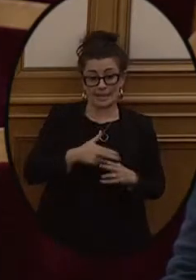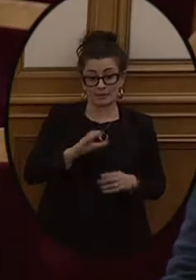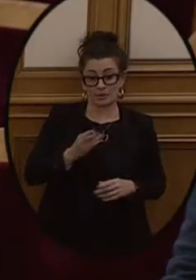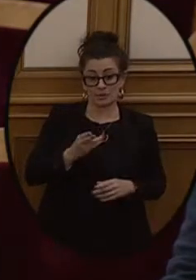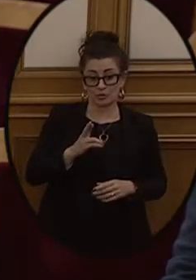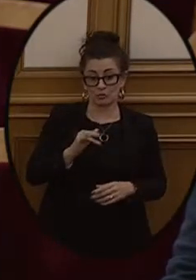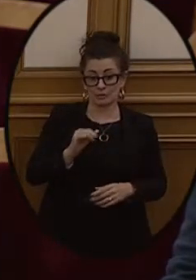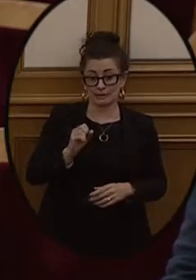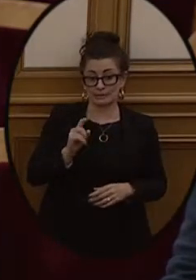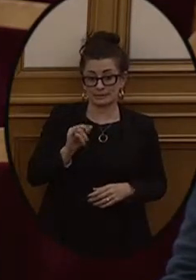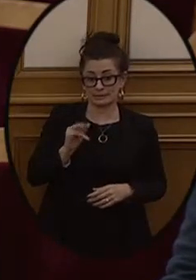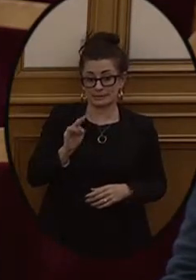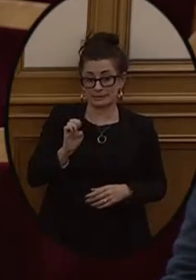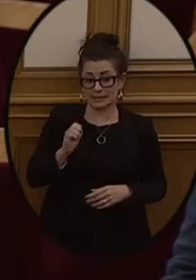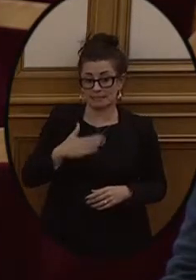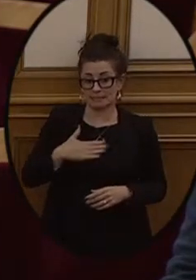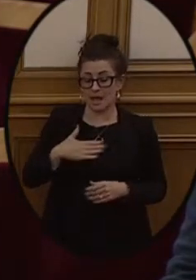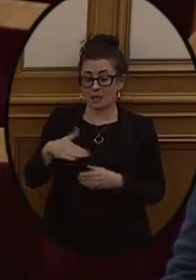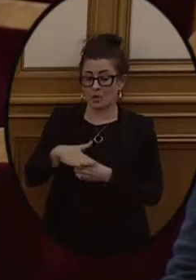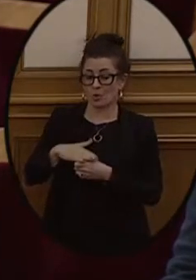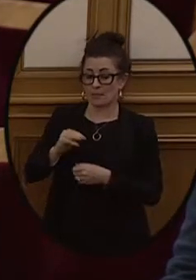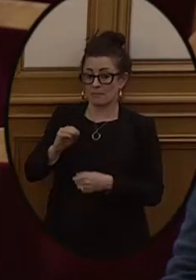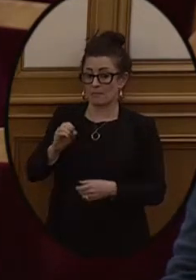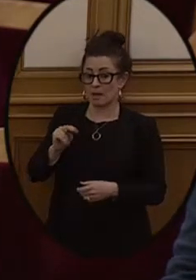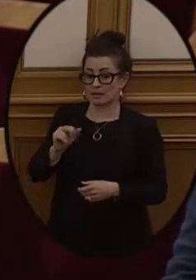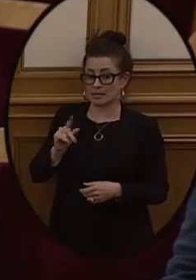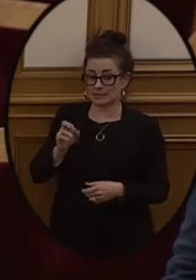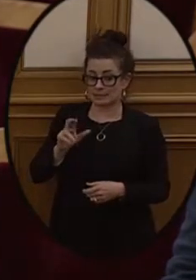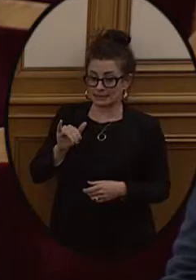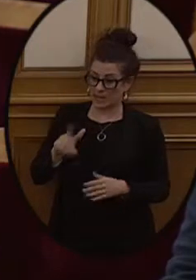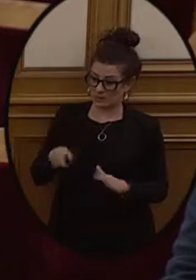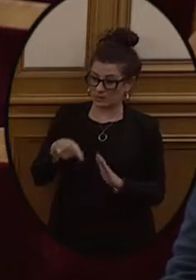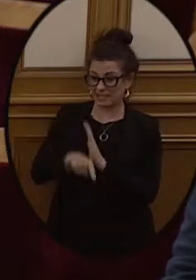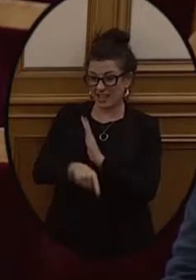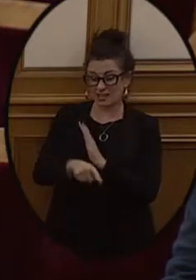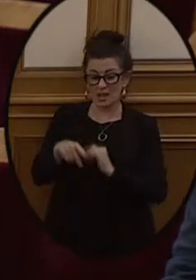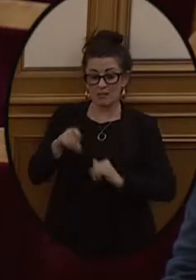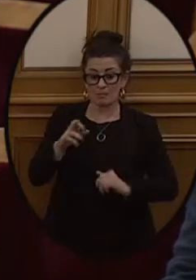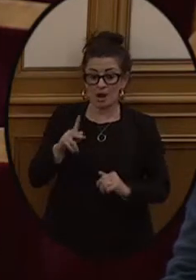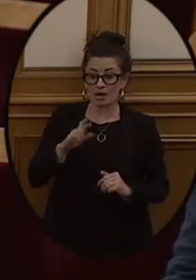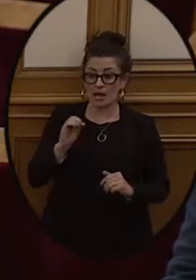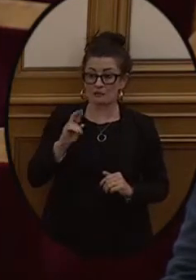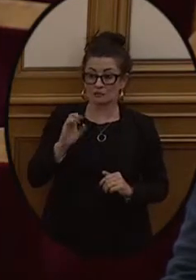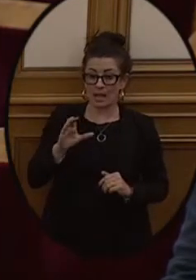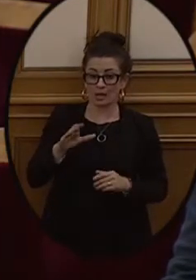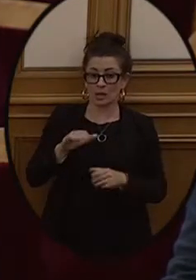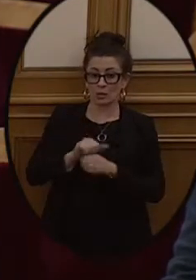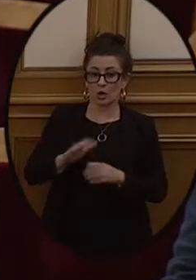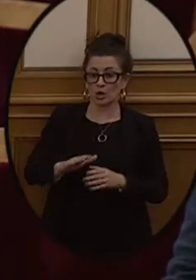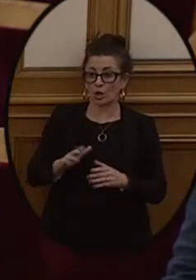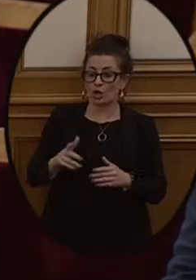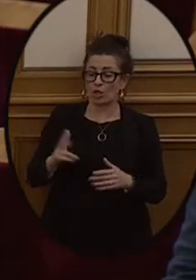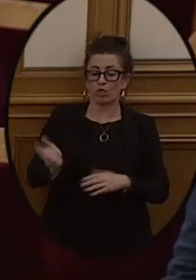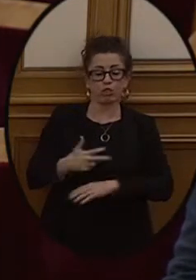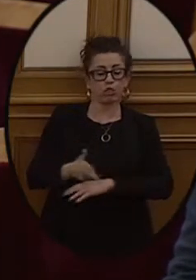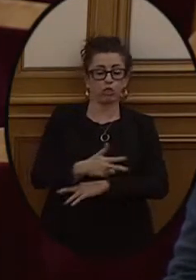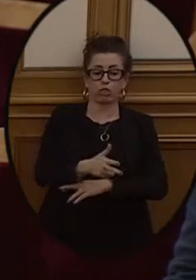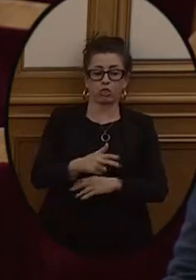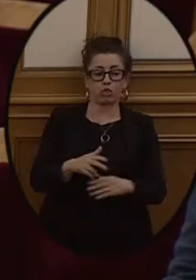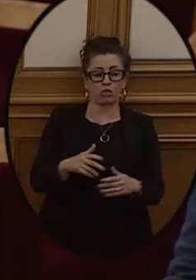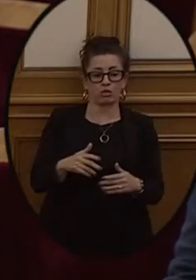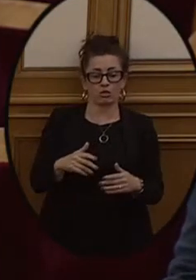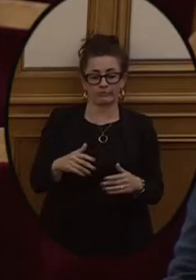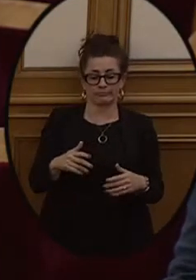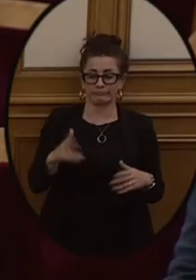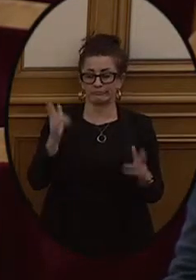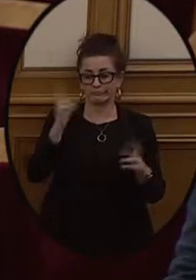my local monastery was killed by a Parks and Rec worker driving a truck recklessly. And I want to know if Parks and